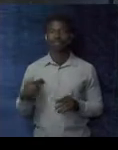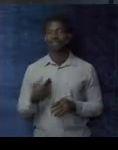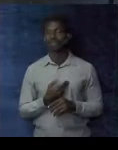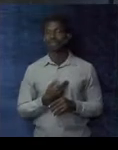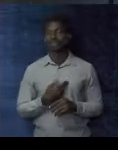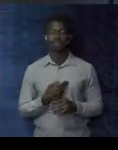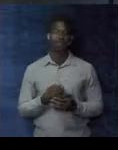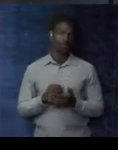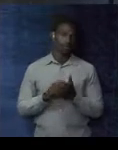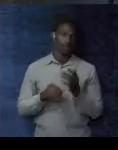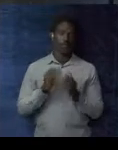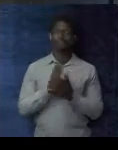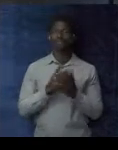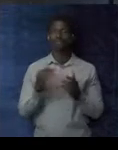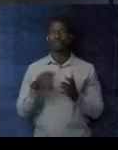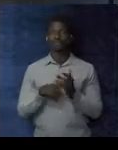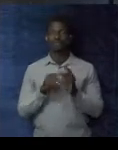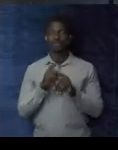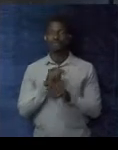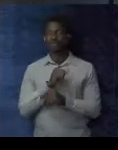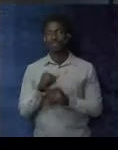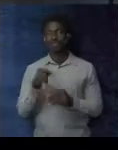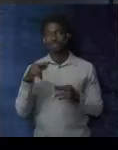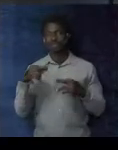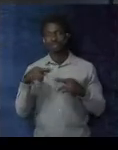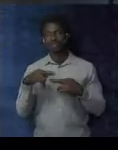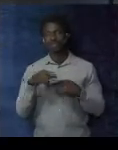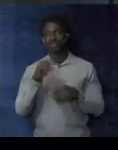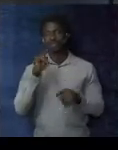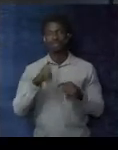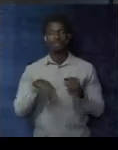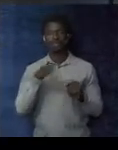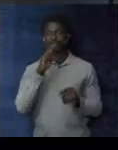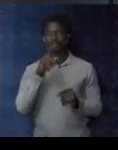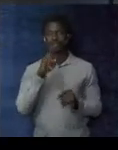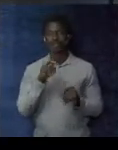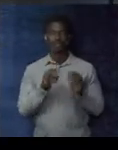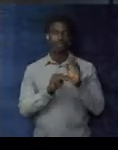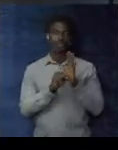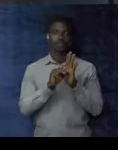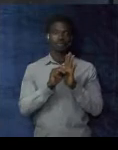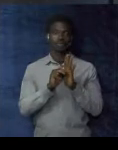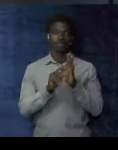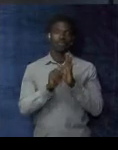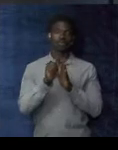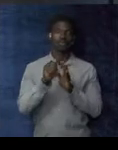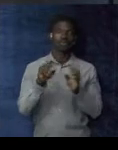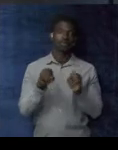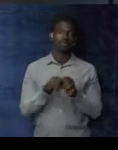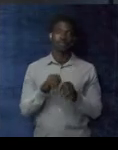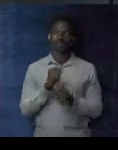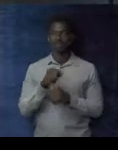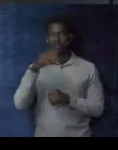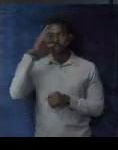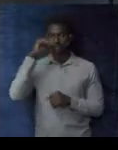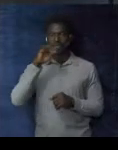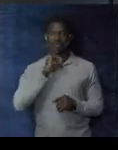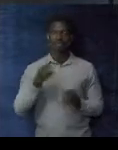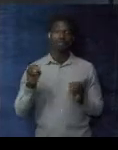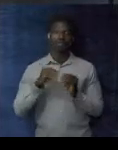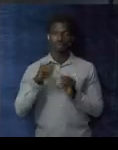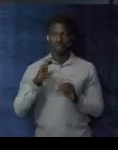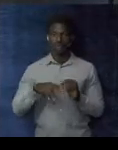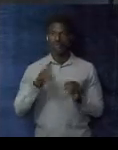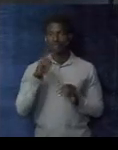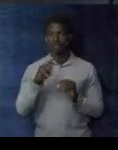what? Let's eliminate some of these answers. A room can't be 1 meter tall because even a human being that's going to live